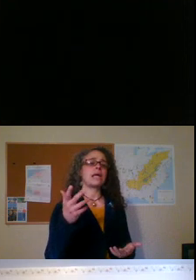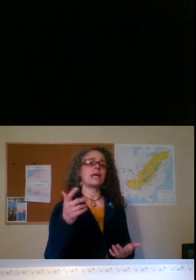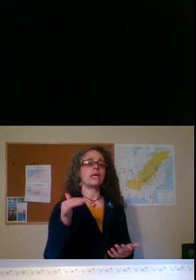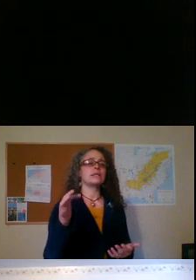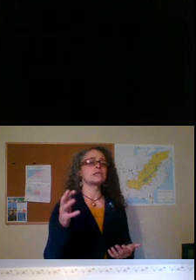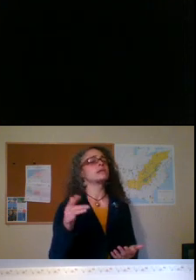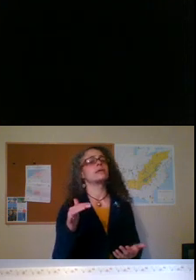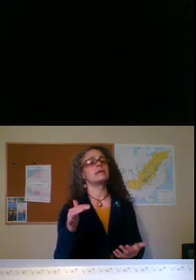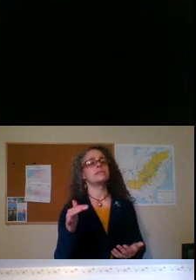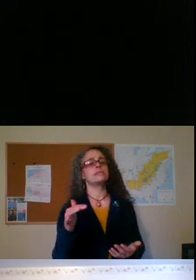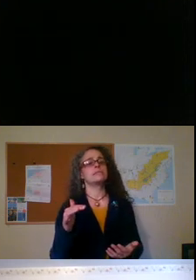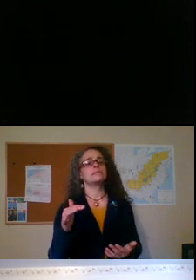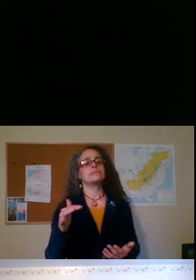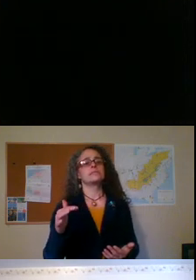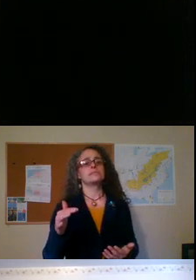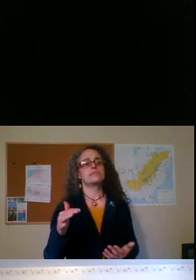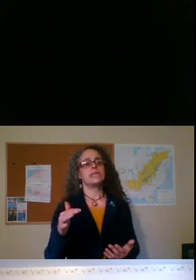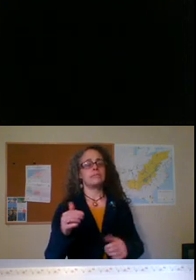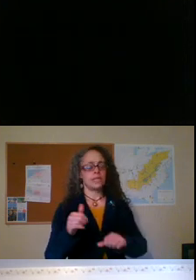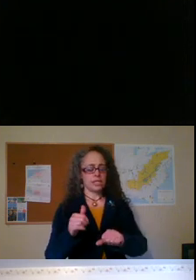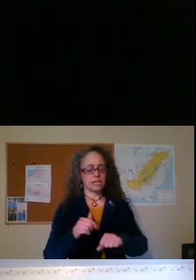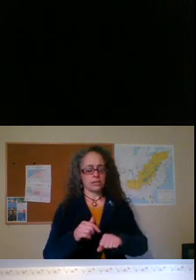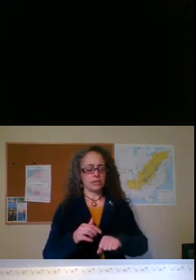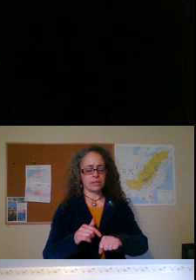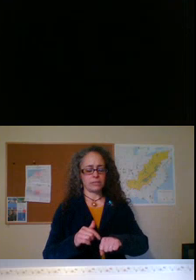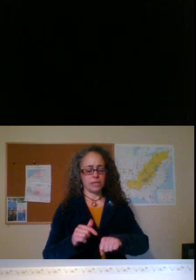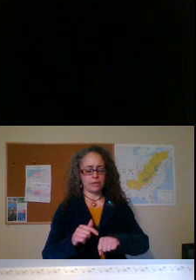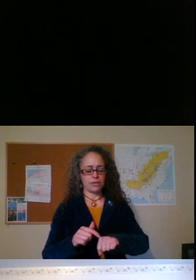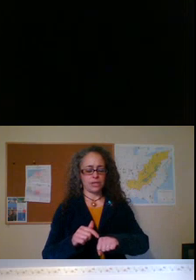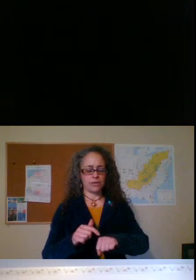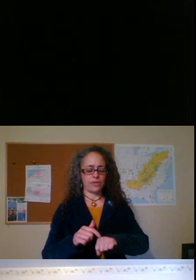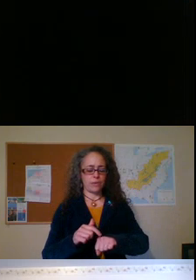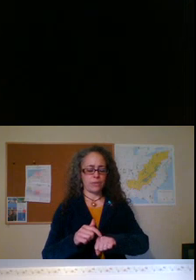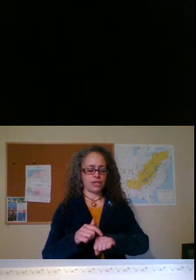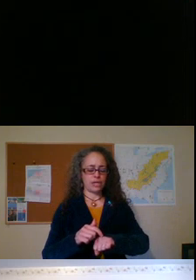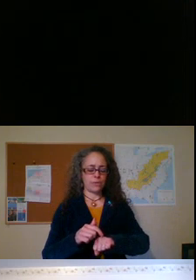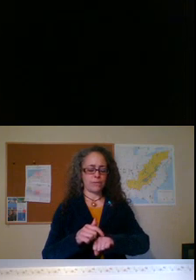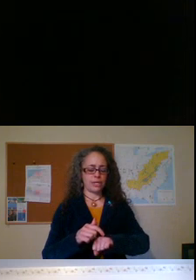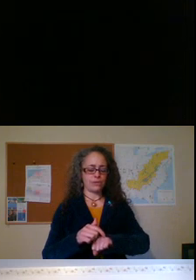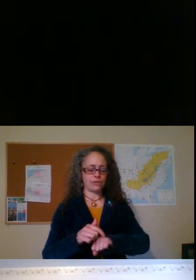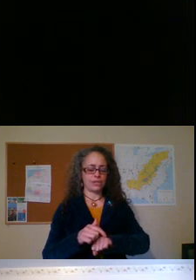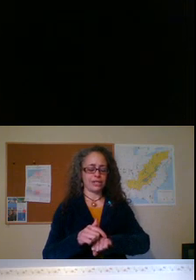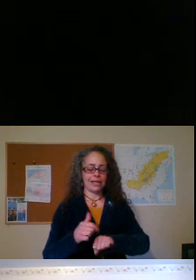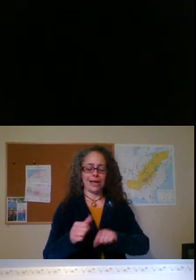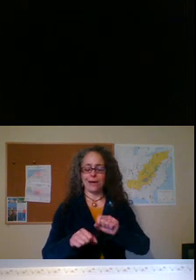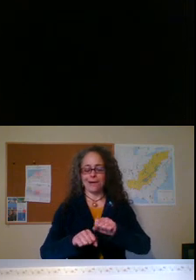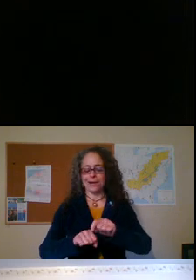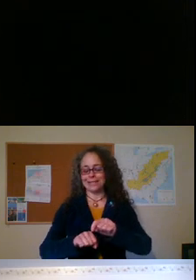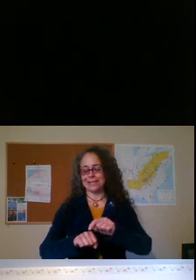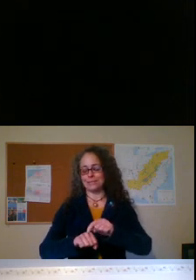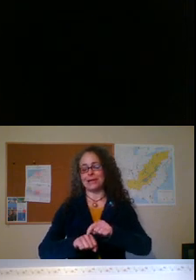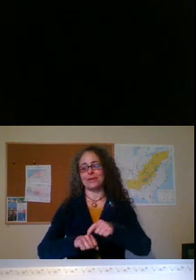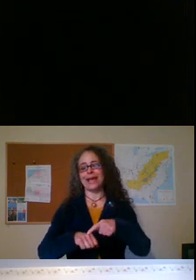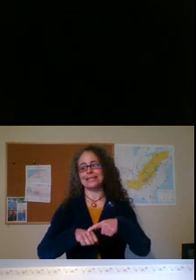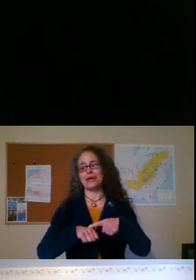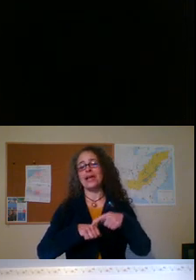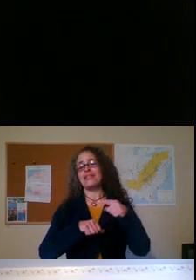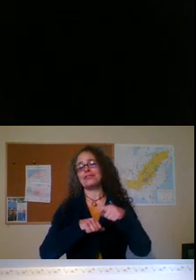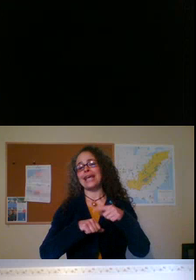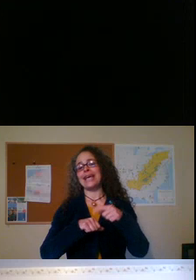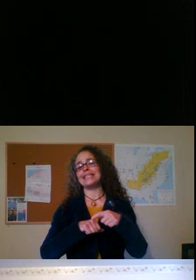like 8, how many days are in September? January, February, March, April, May, June, July, August,